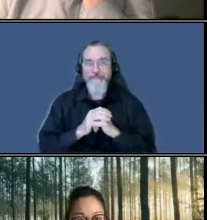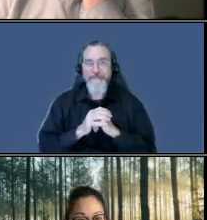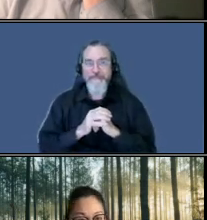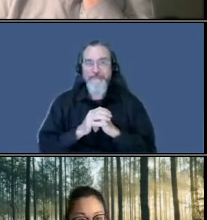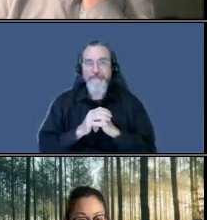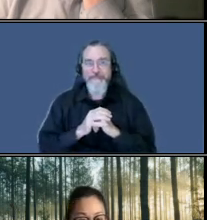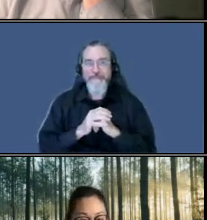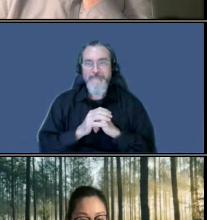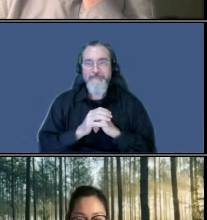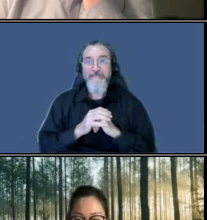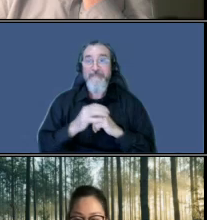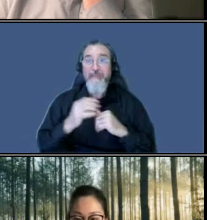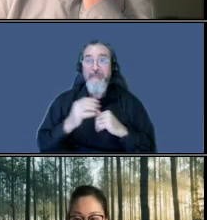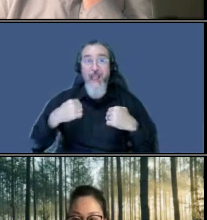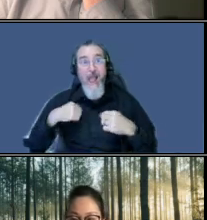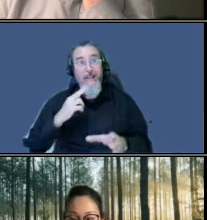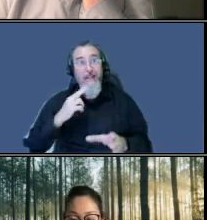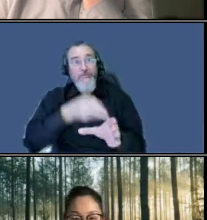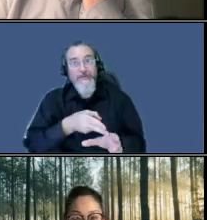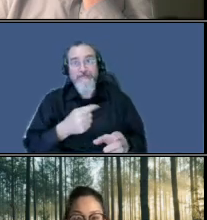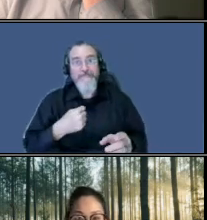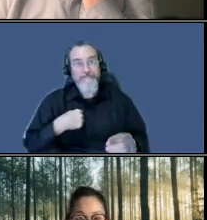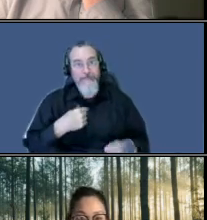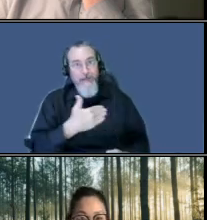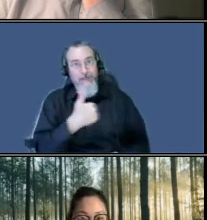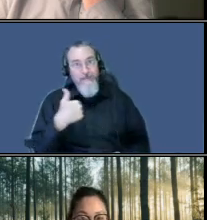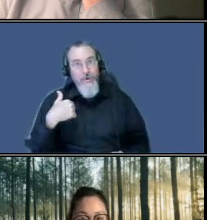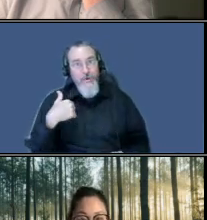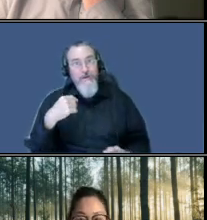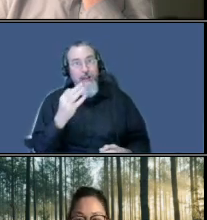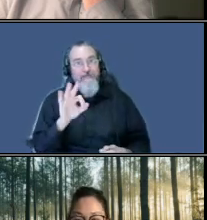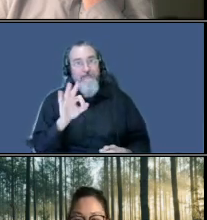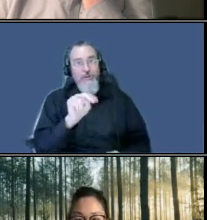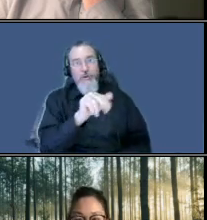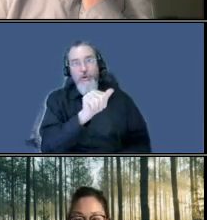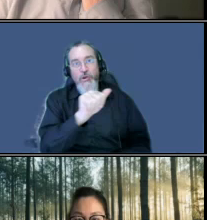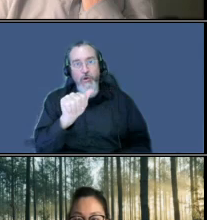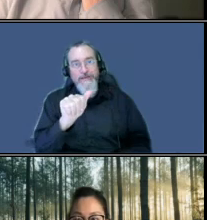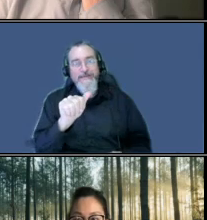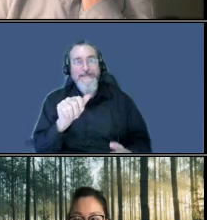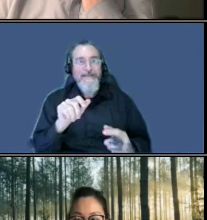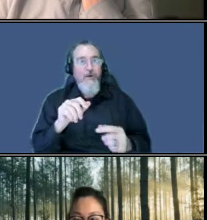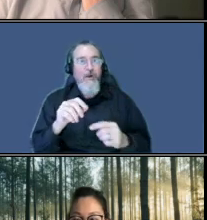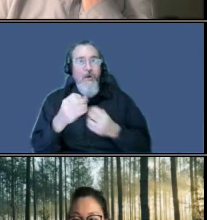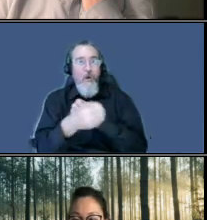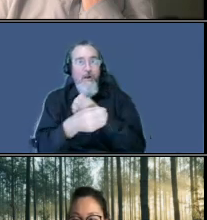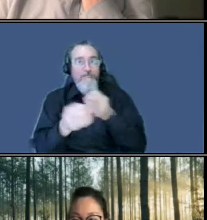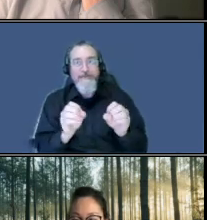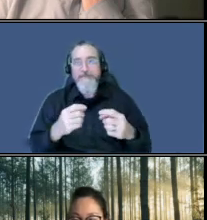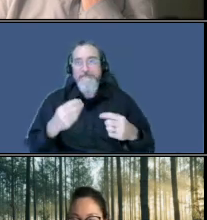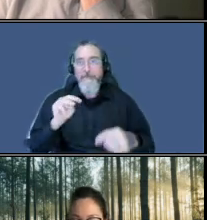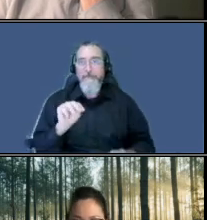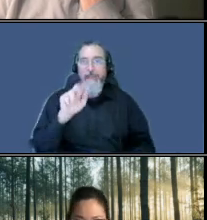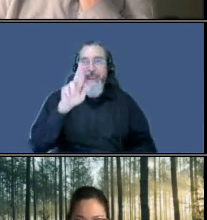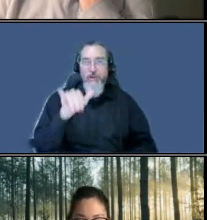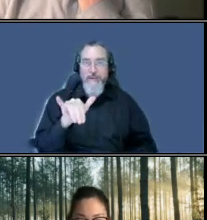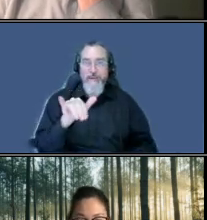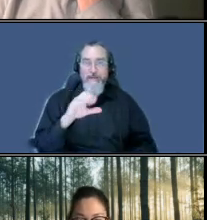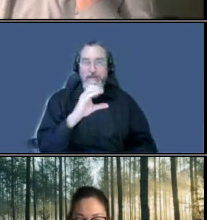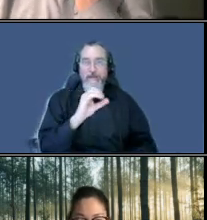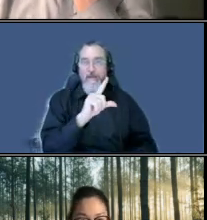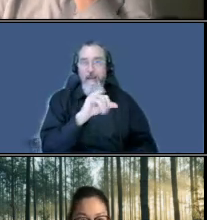And I'll jump in here as another member of the NOAA's National Sea Grant Office. My name is Mary Collins, and I